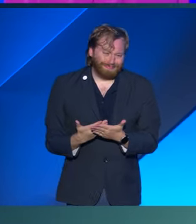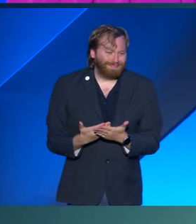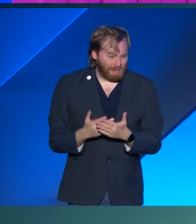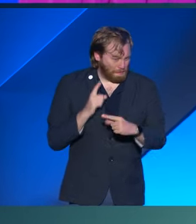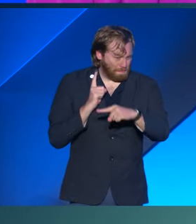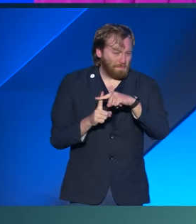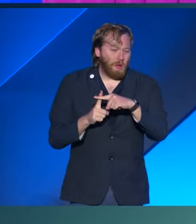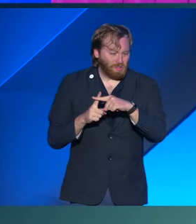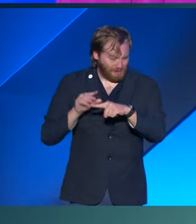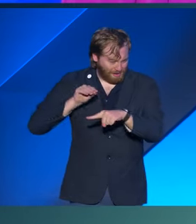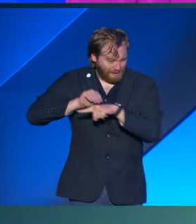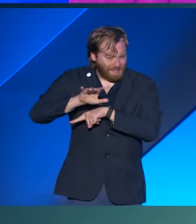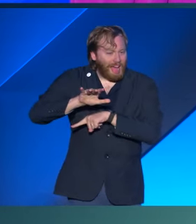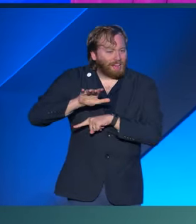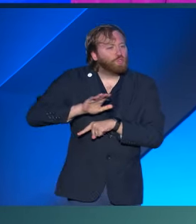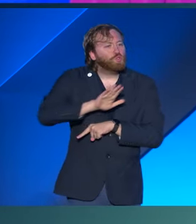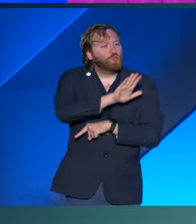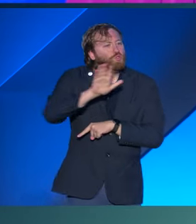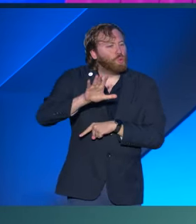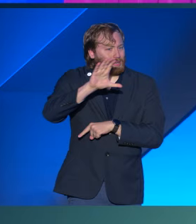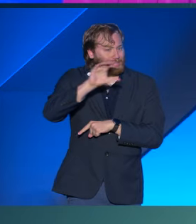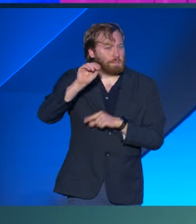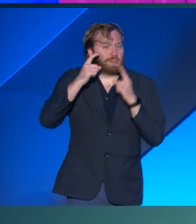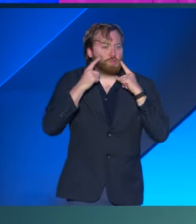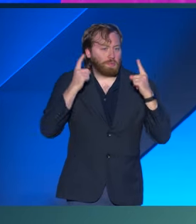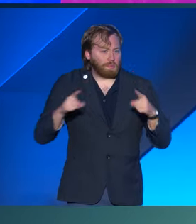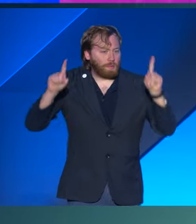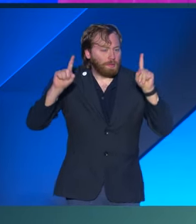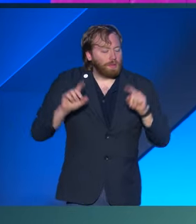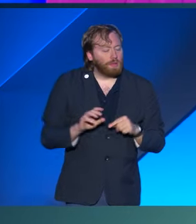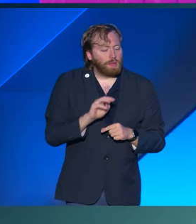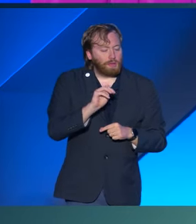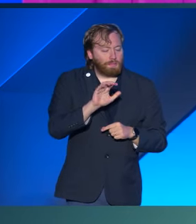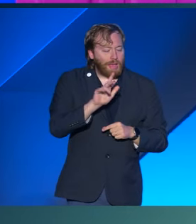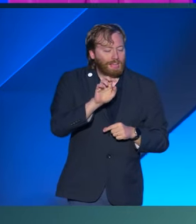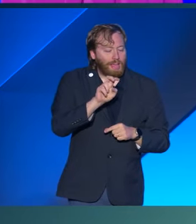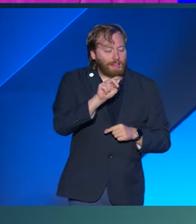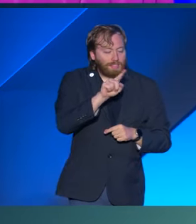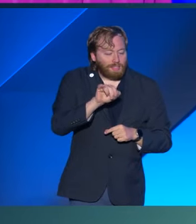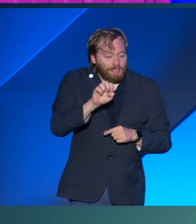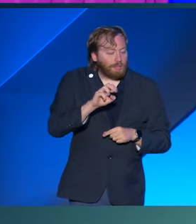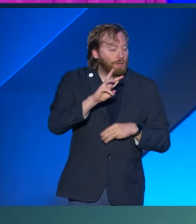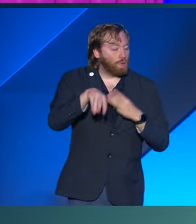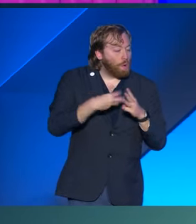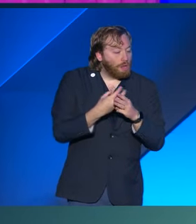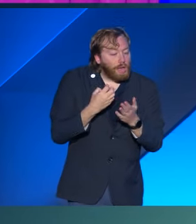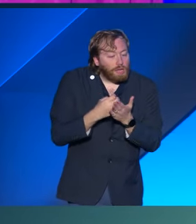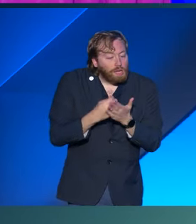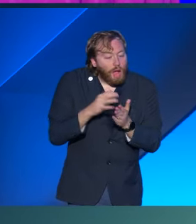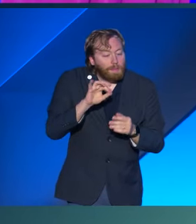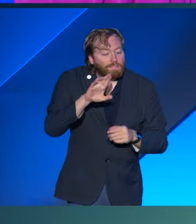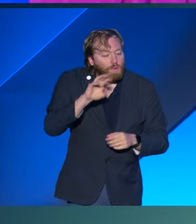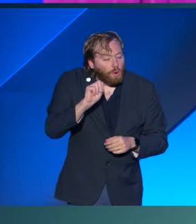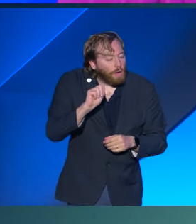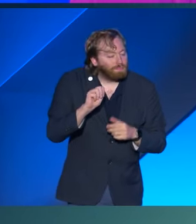impact on your company's performance. McKinsey, the World Economic Forum, and many more lauded research